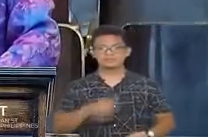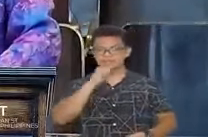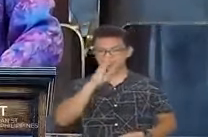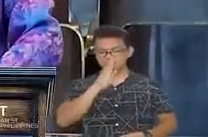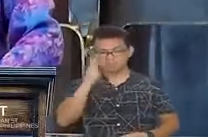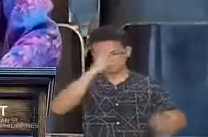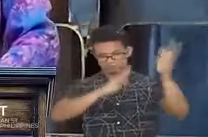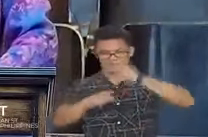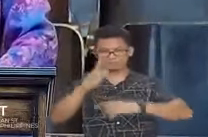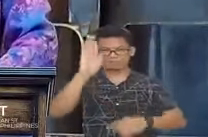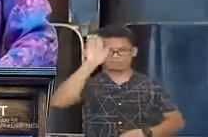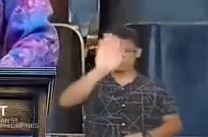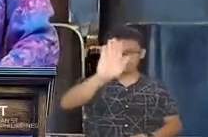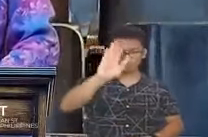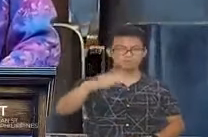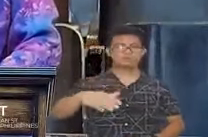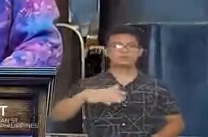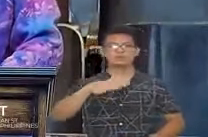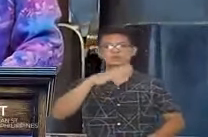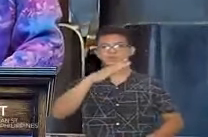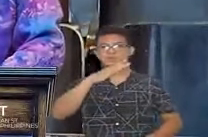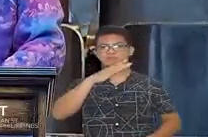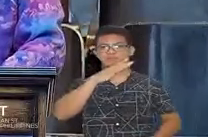Don't be a problem to your wife.